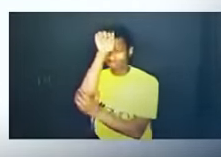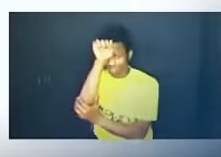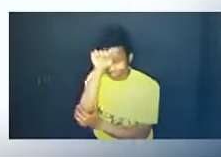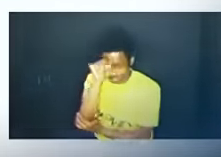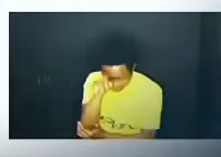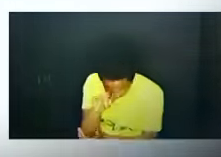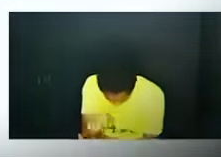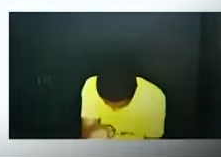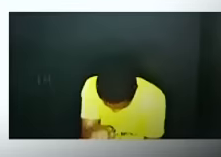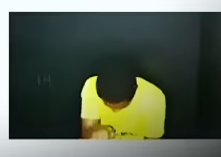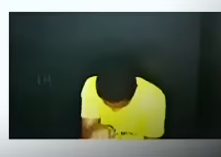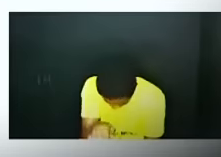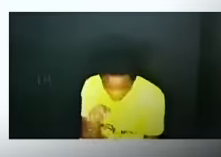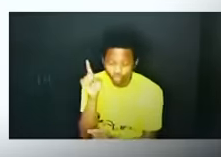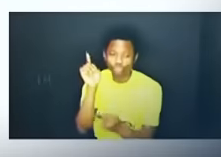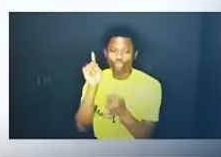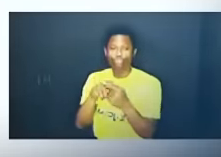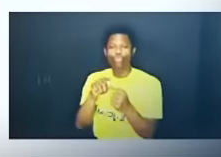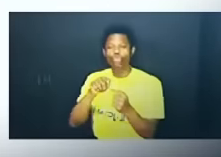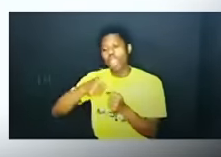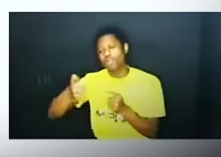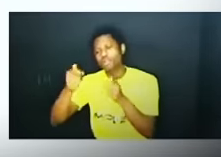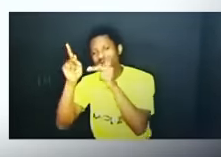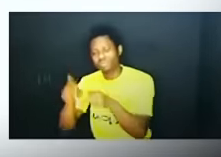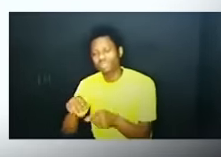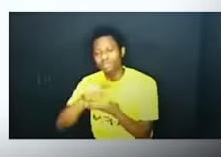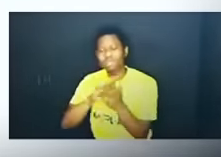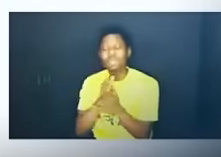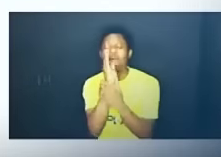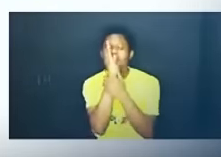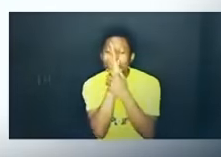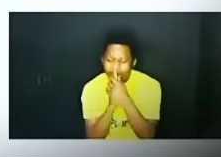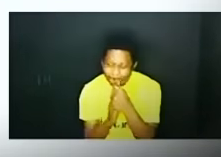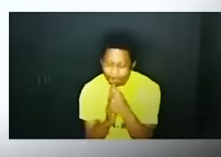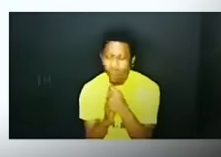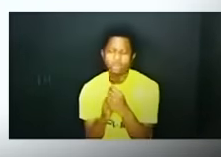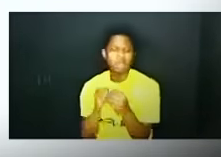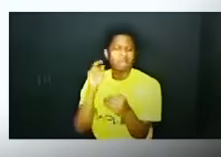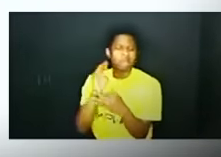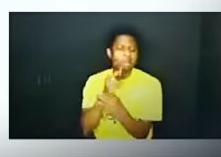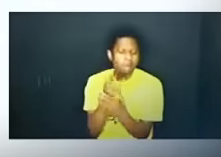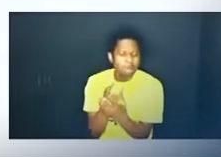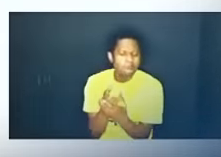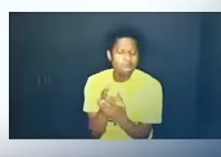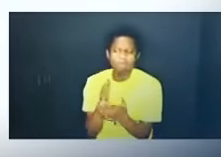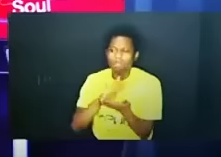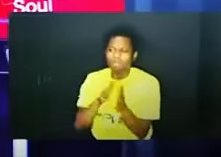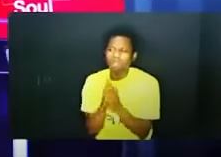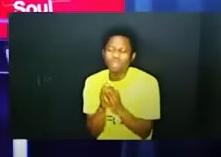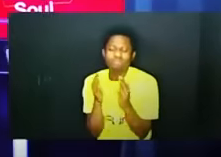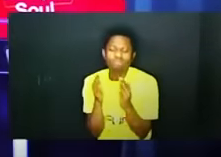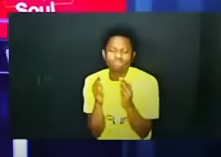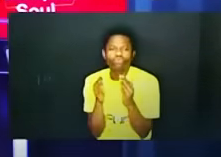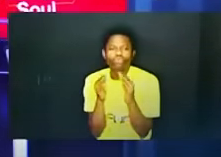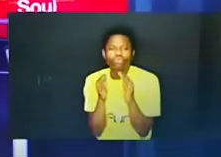paying homage or being humble to beseeching someone for some help.